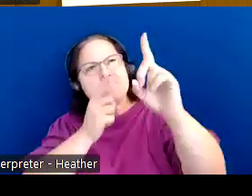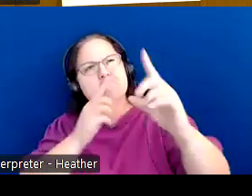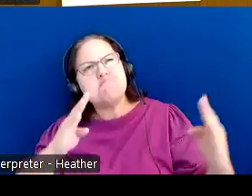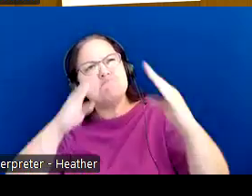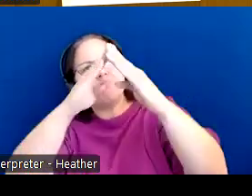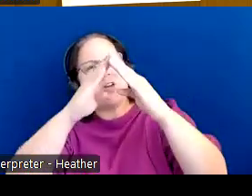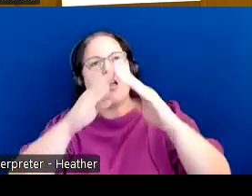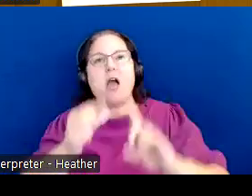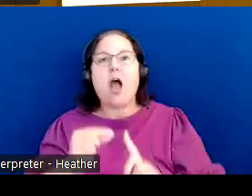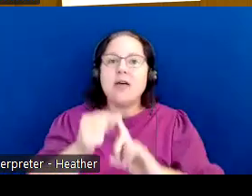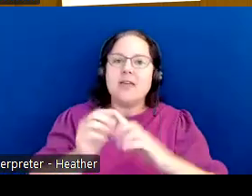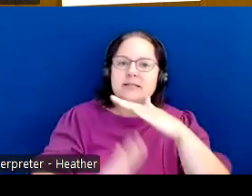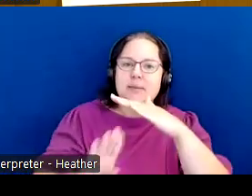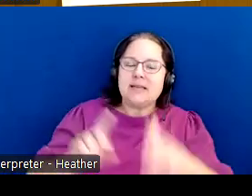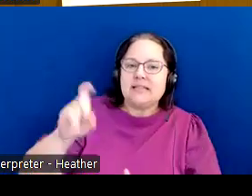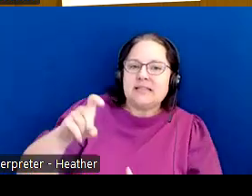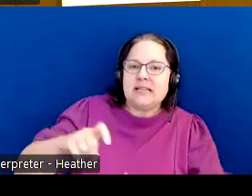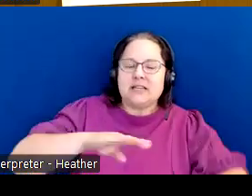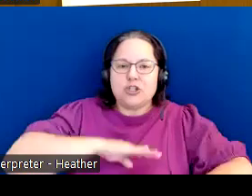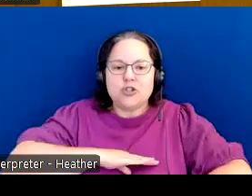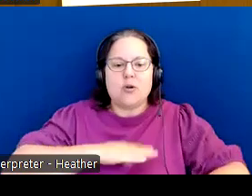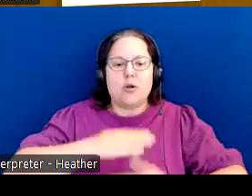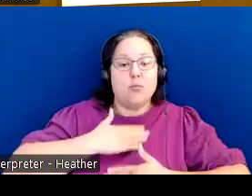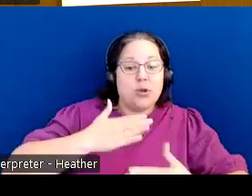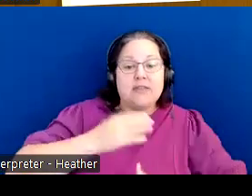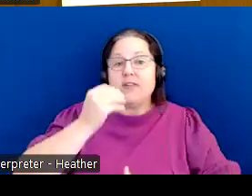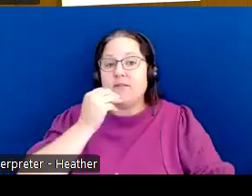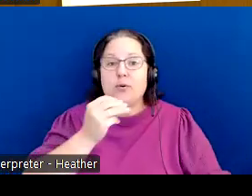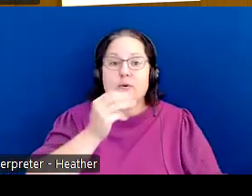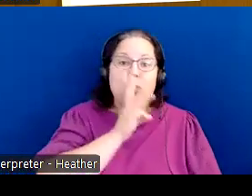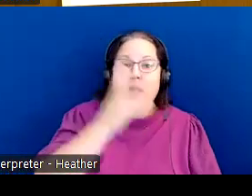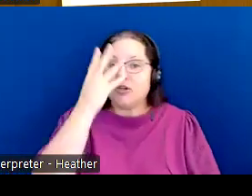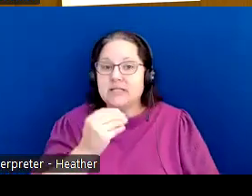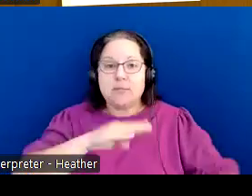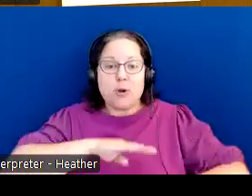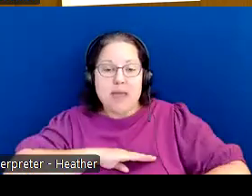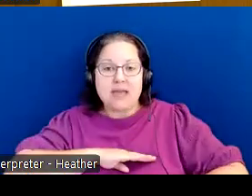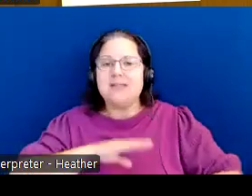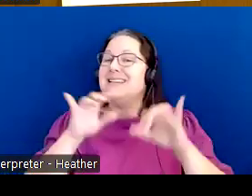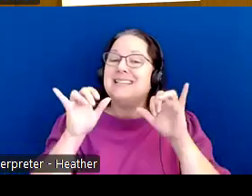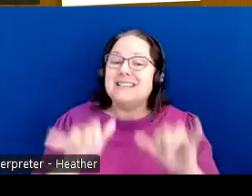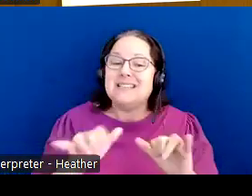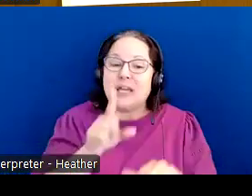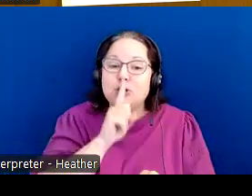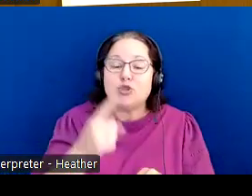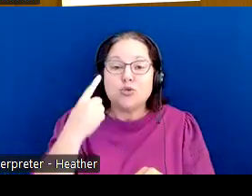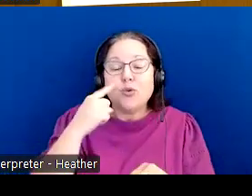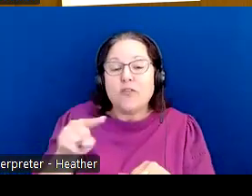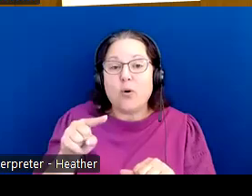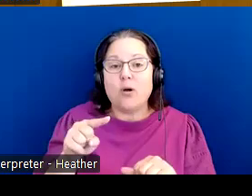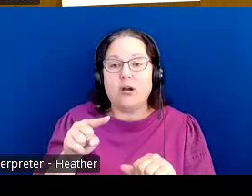self-actualization, unless our basic needs of breathing, food, water, and sleep are met. And the same is going to be true then for